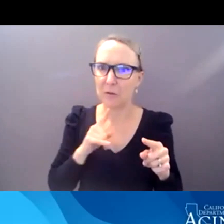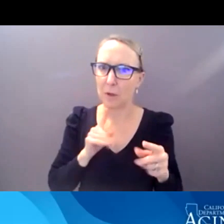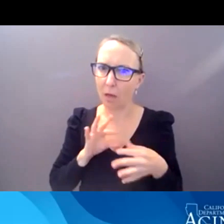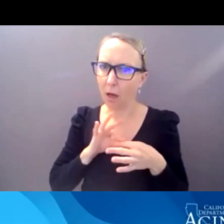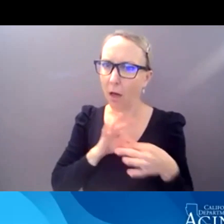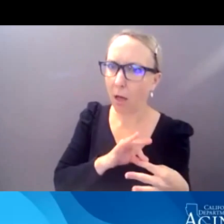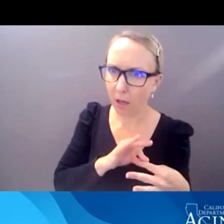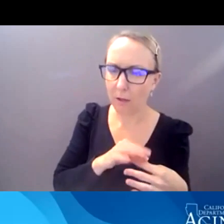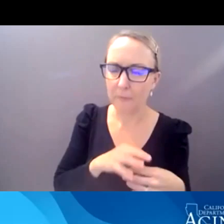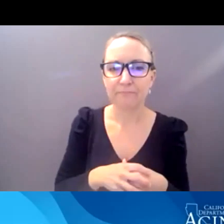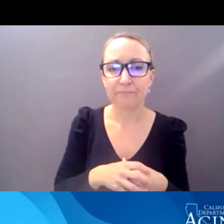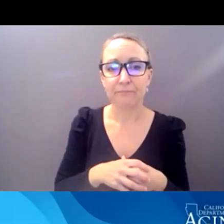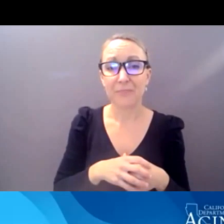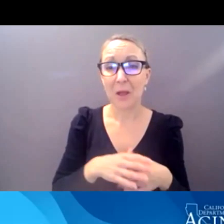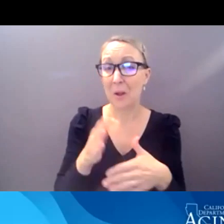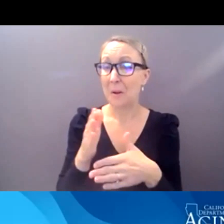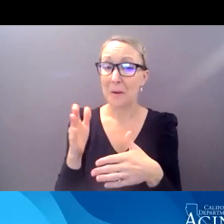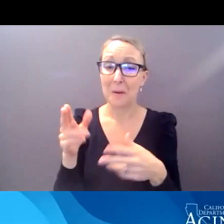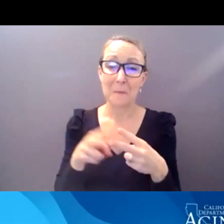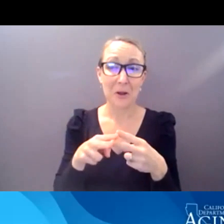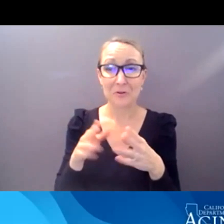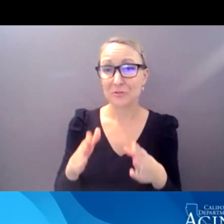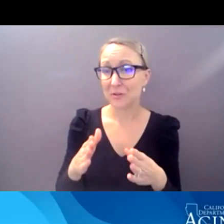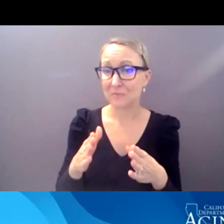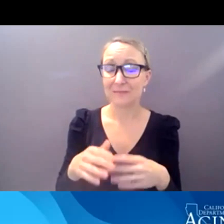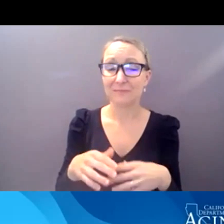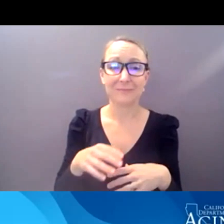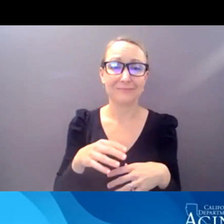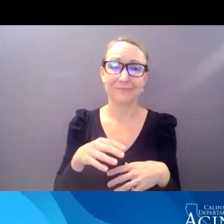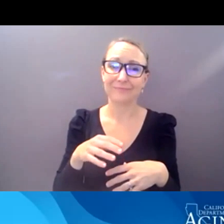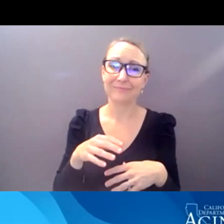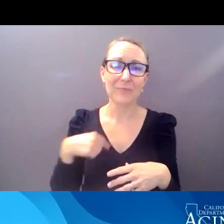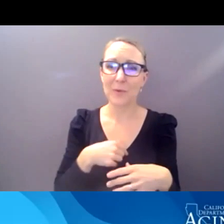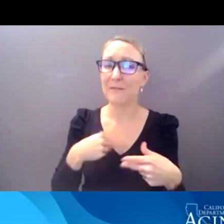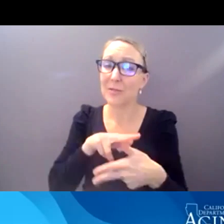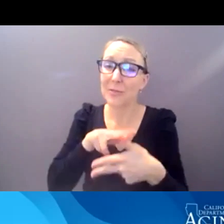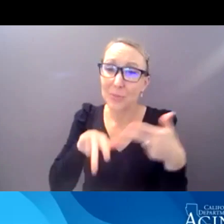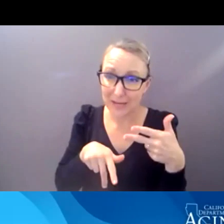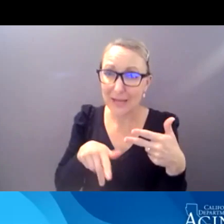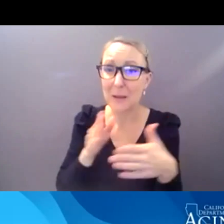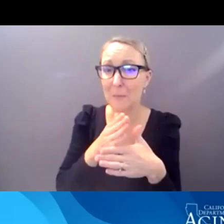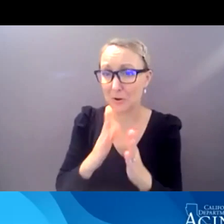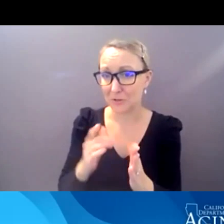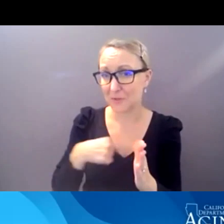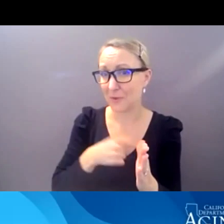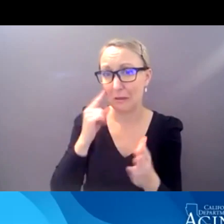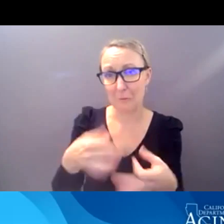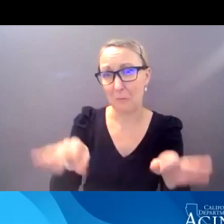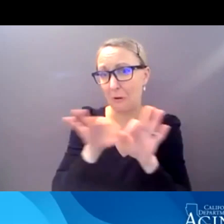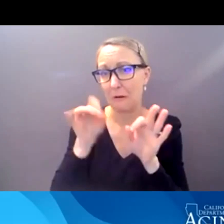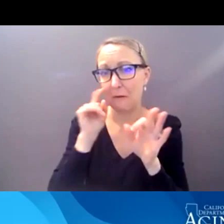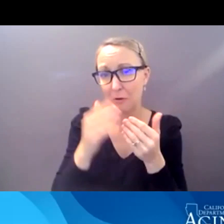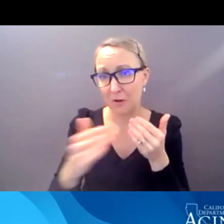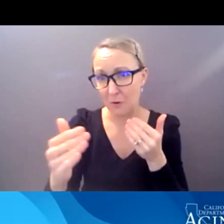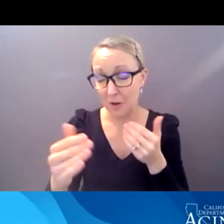Partnerships. Aging is everything. So 3 of the key partnerships that we think are important in coming years and have been for a long time. One is